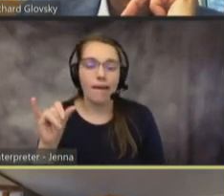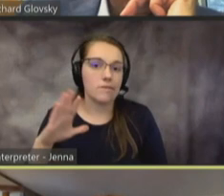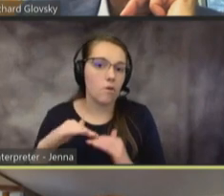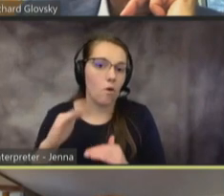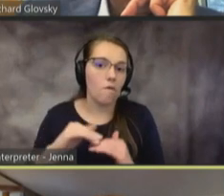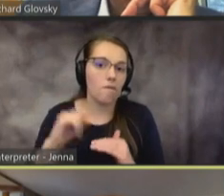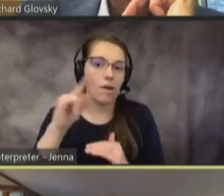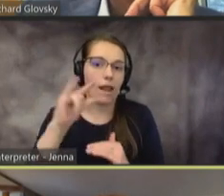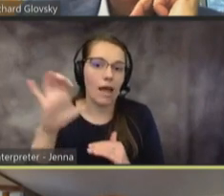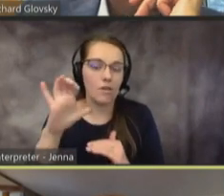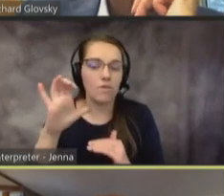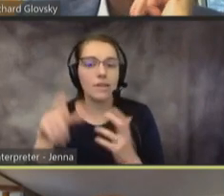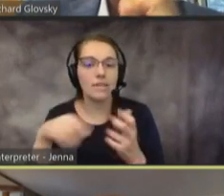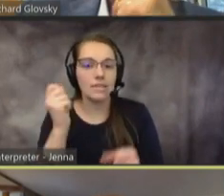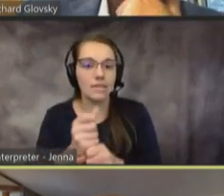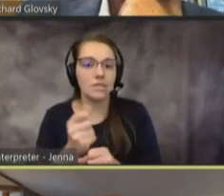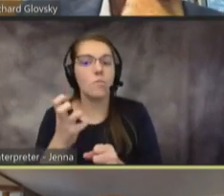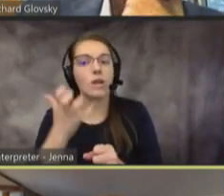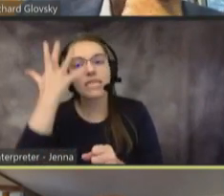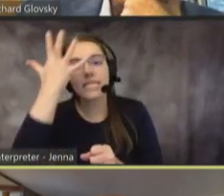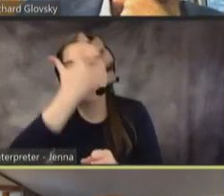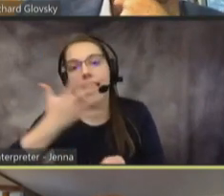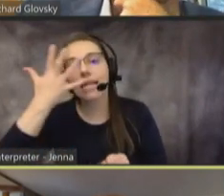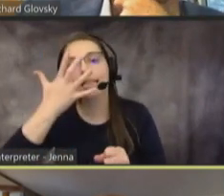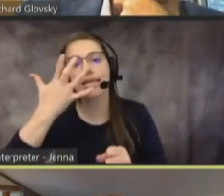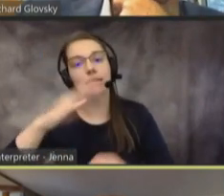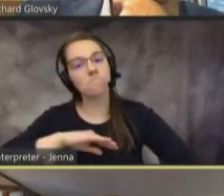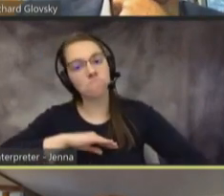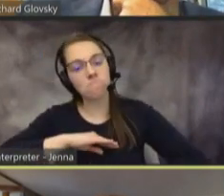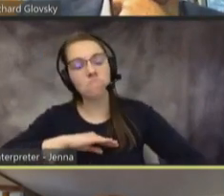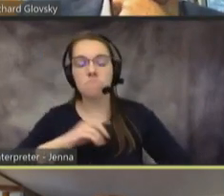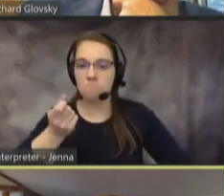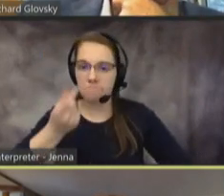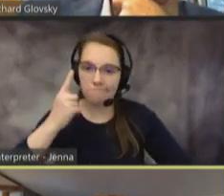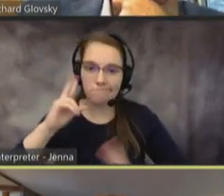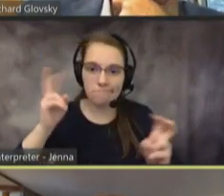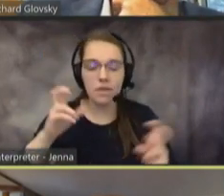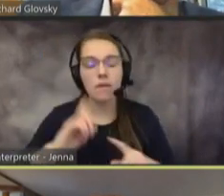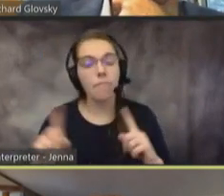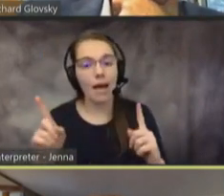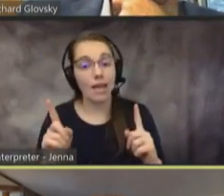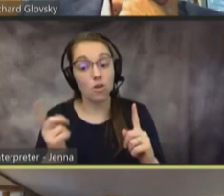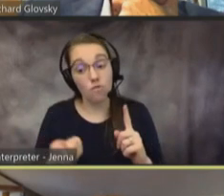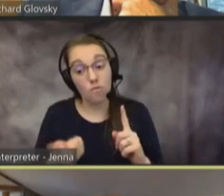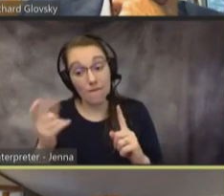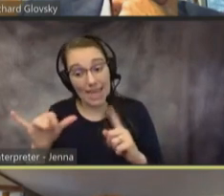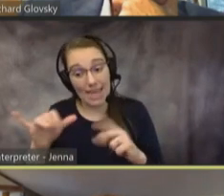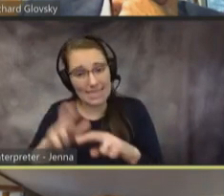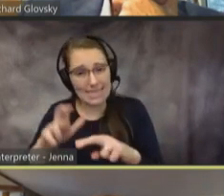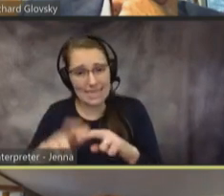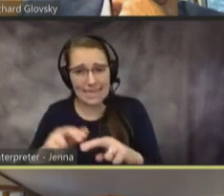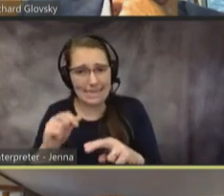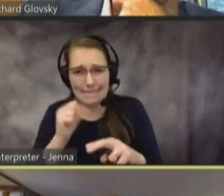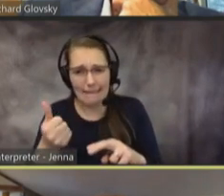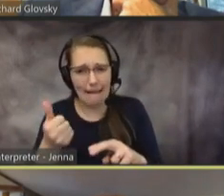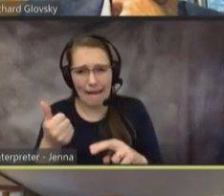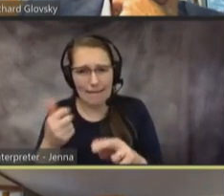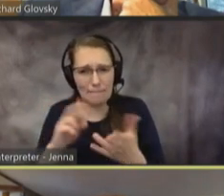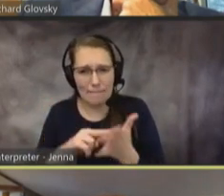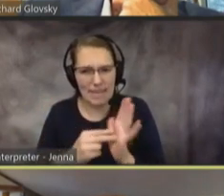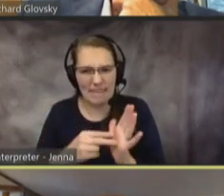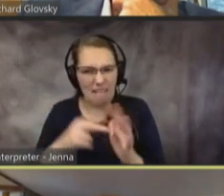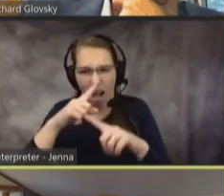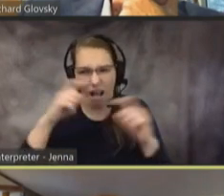look aesthetically pleasing, but removing those seats doesn't make it look any less aesthetically pleasing